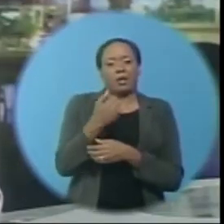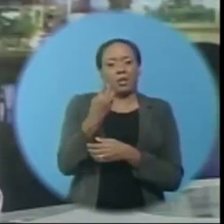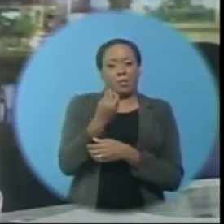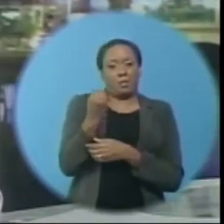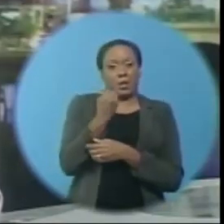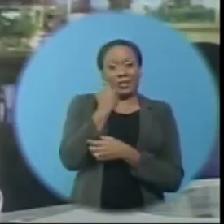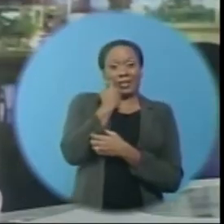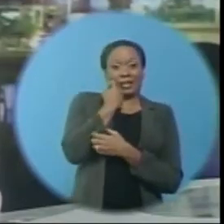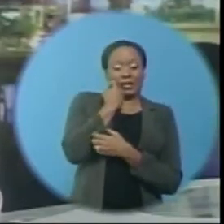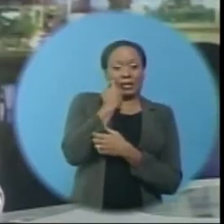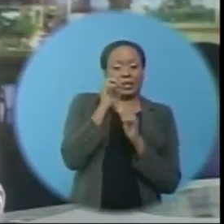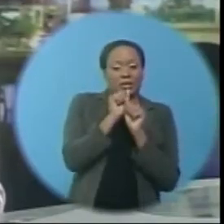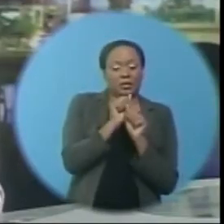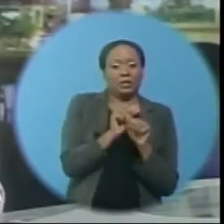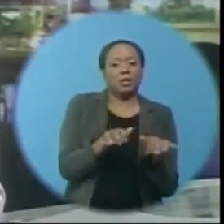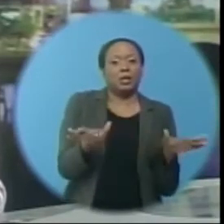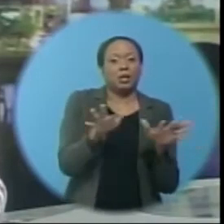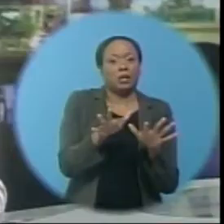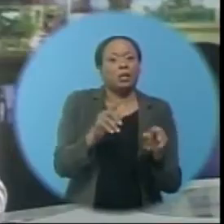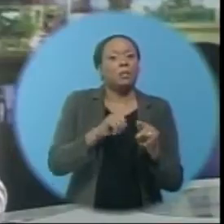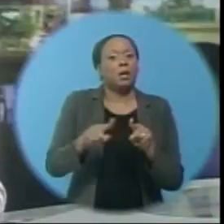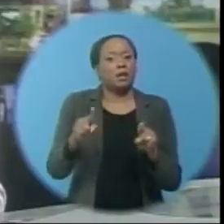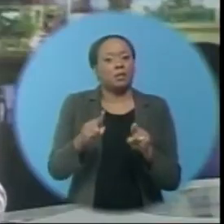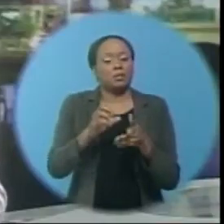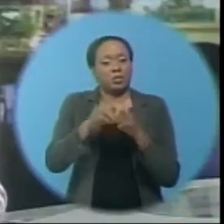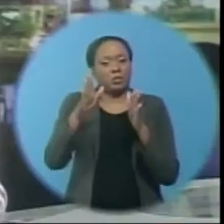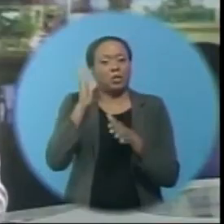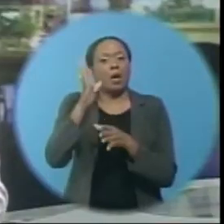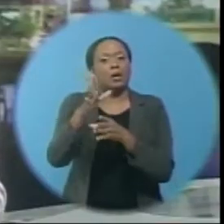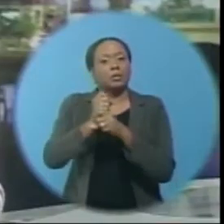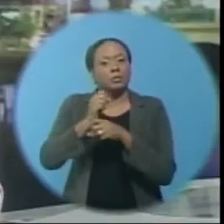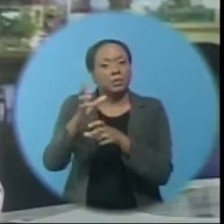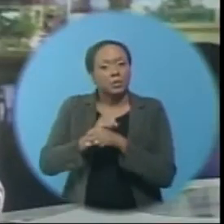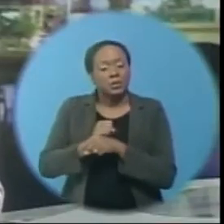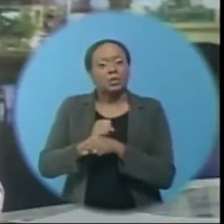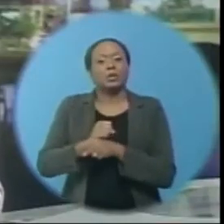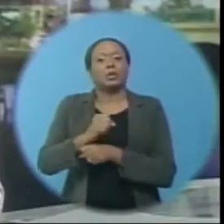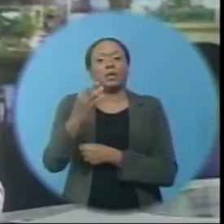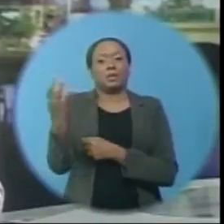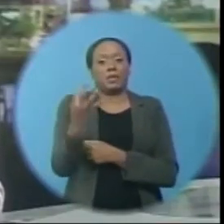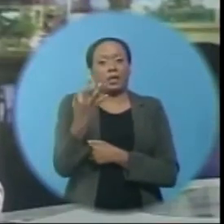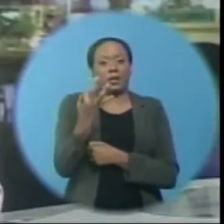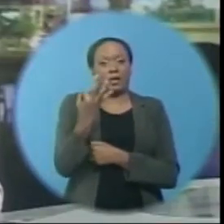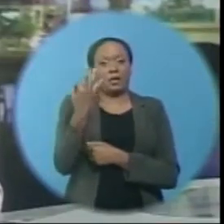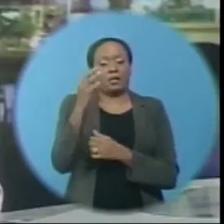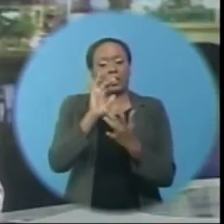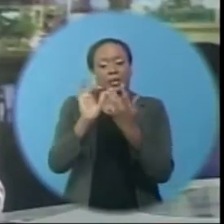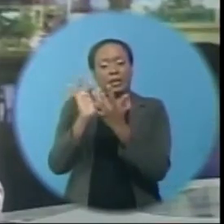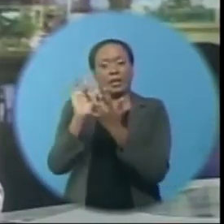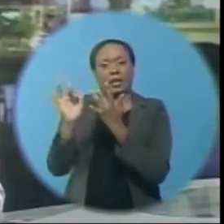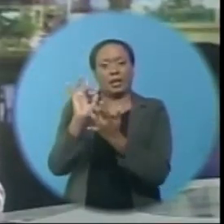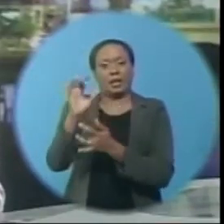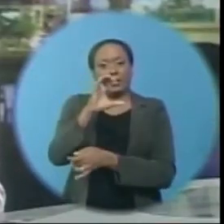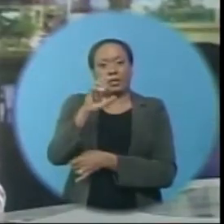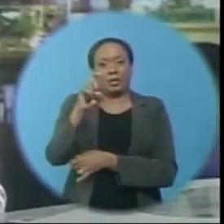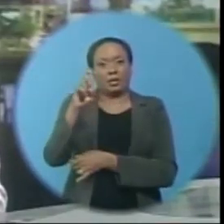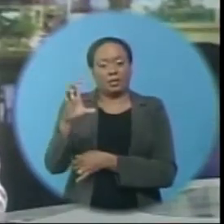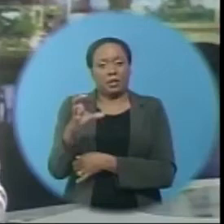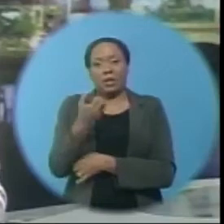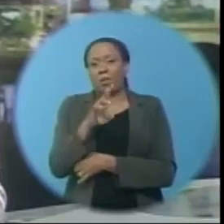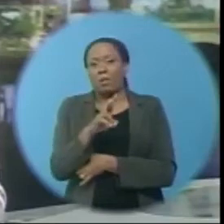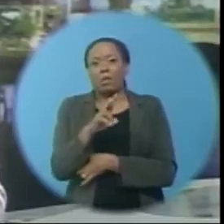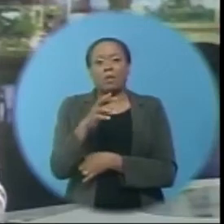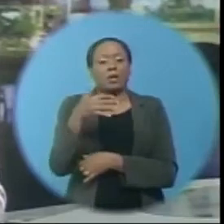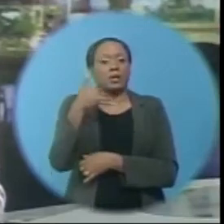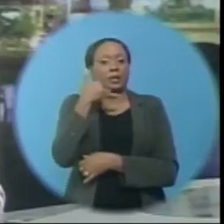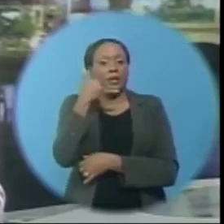Education across the region. Those results will be available on CXC's website and on the CXC Connect mobile app.